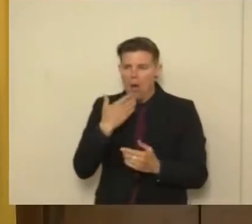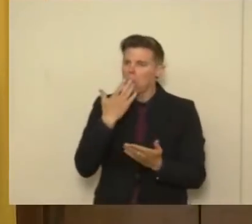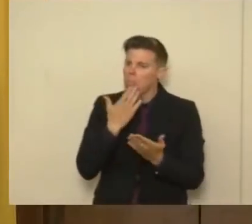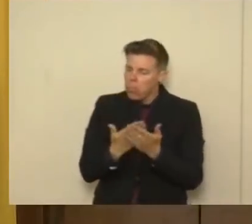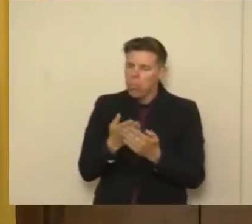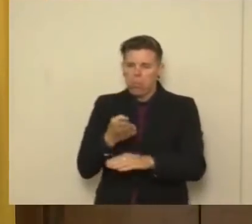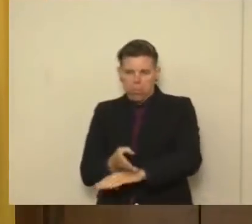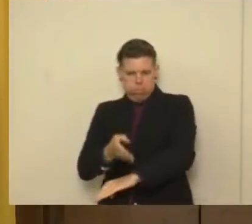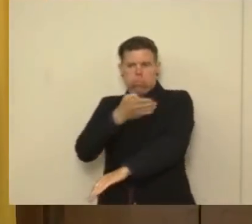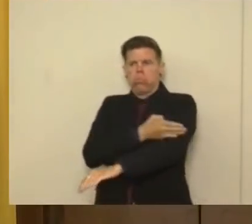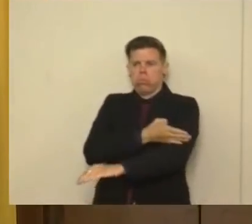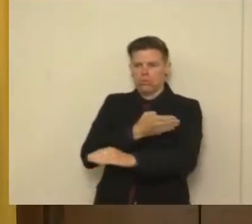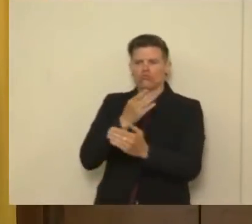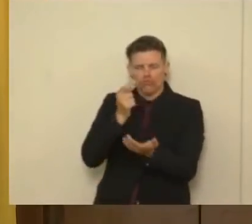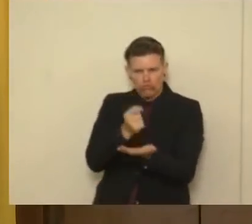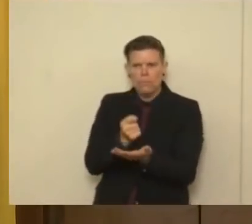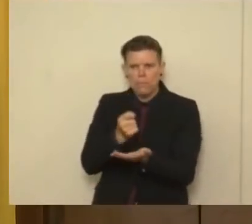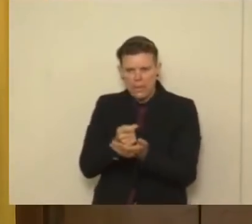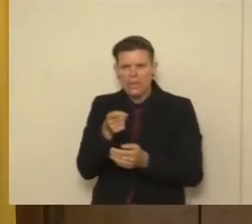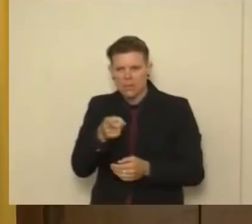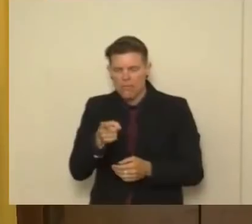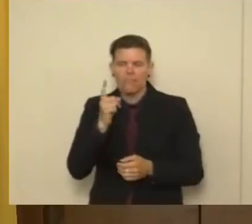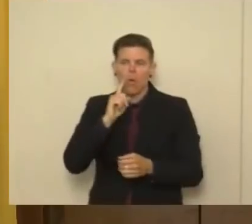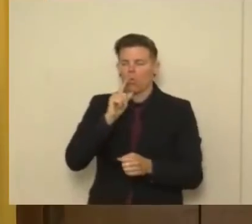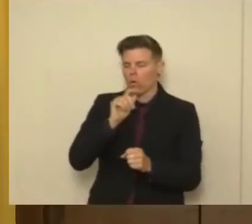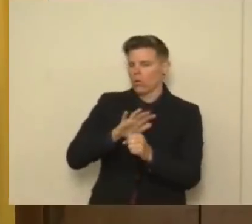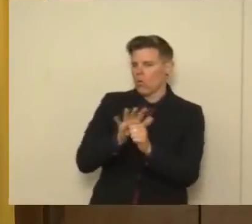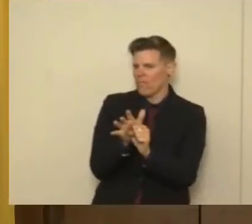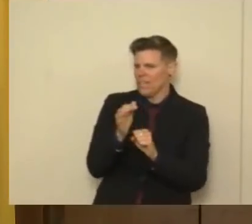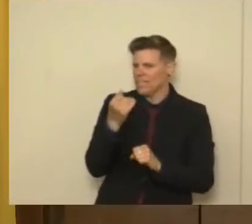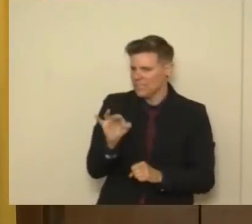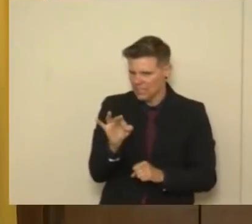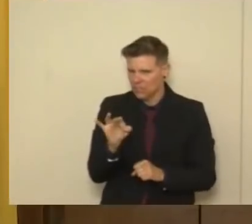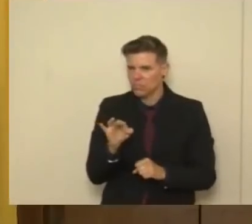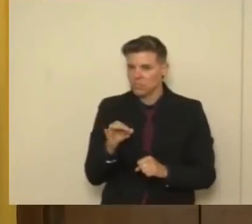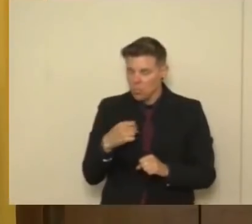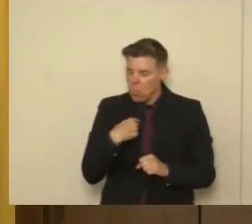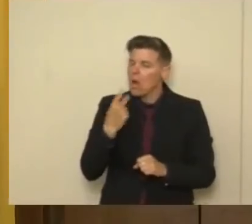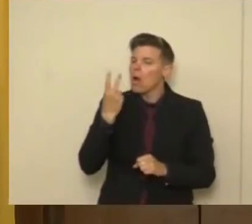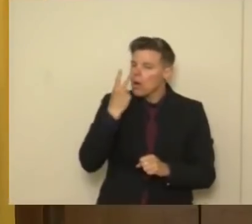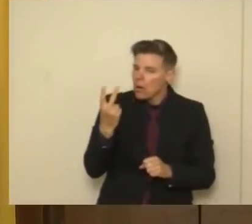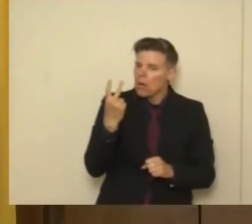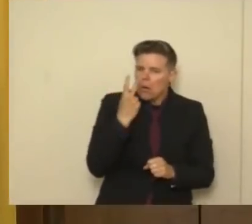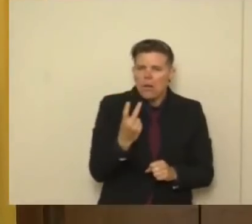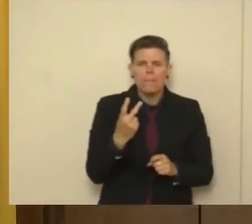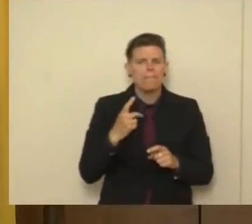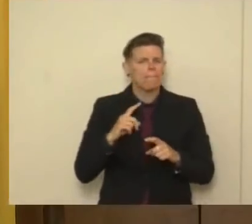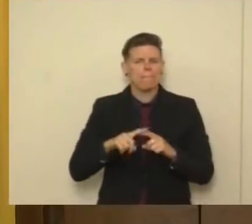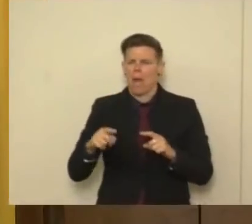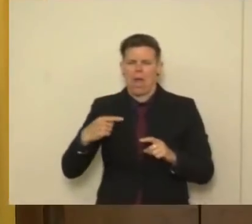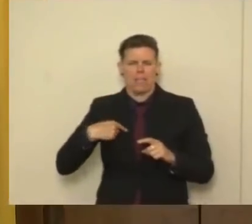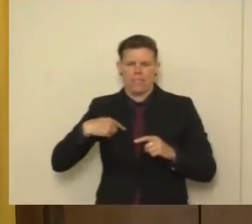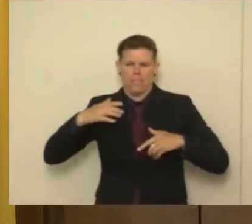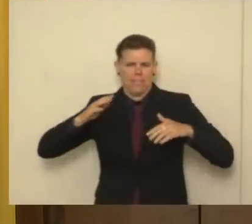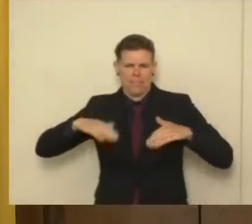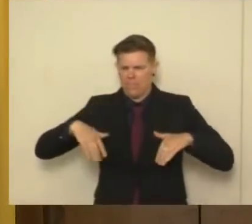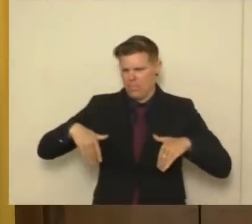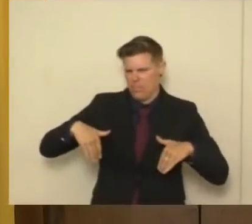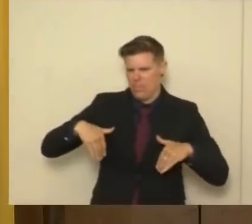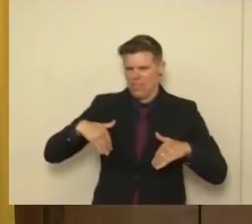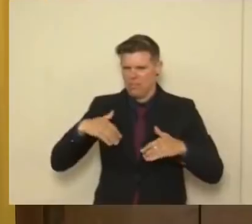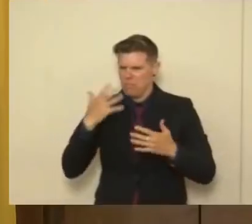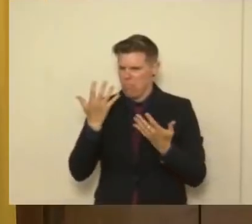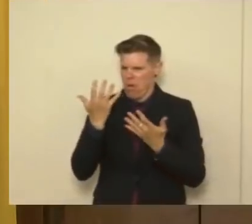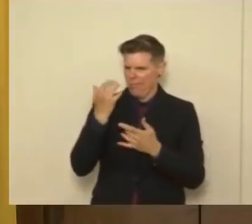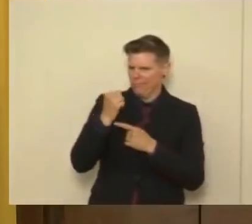individuals infected with COVID-19. I don't know that and I haven't asked in a while exactly what that impact is on our